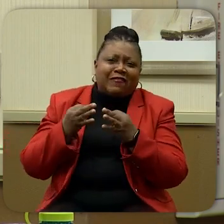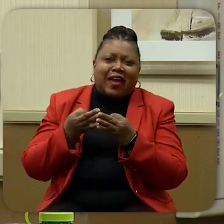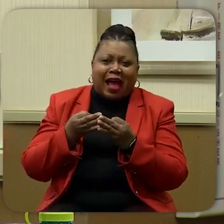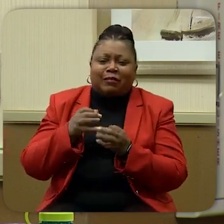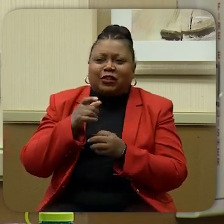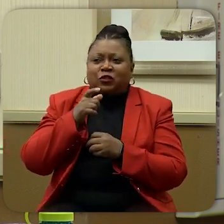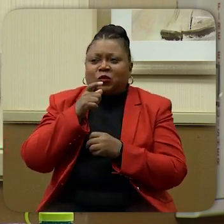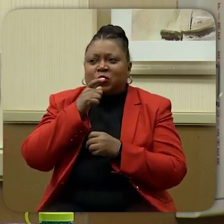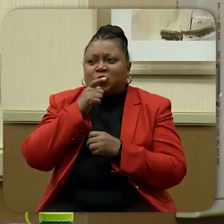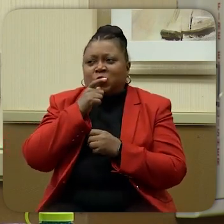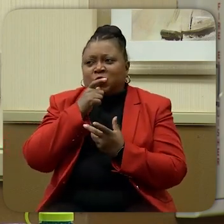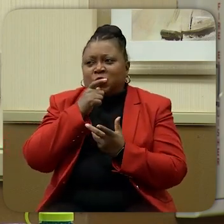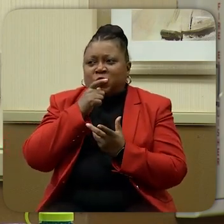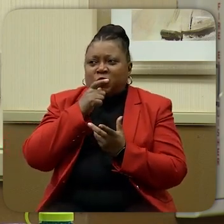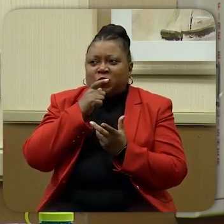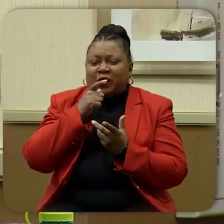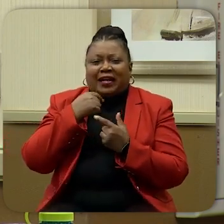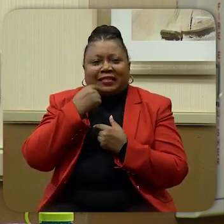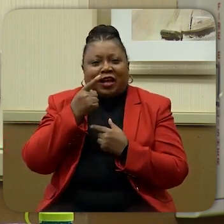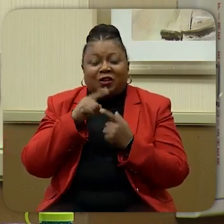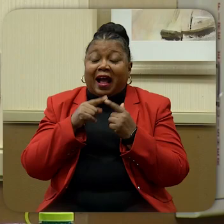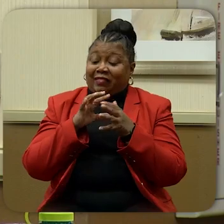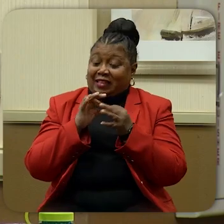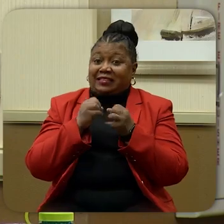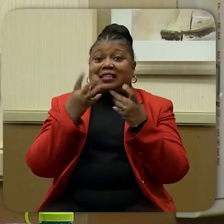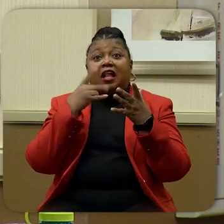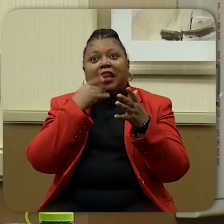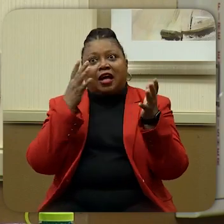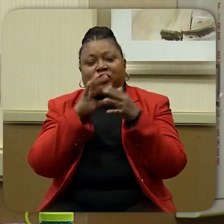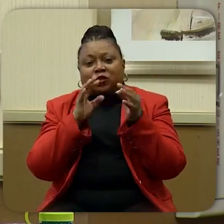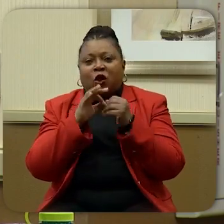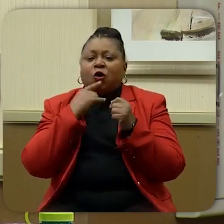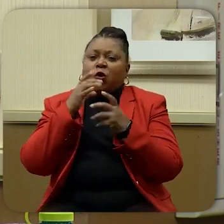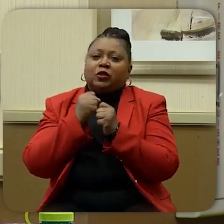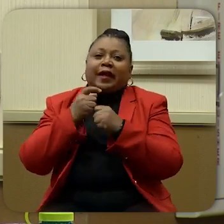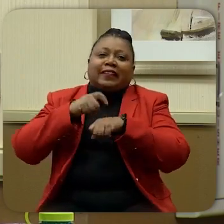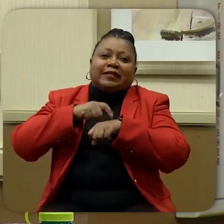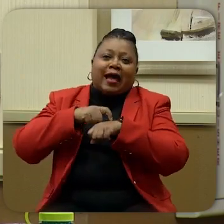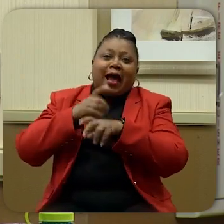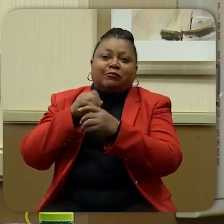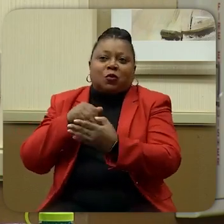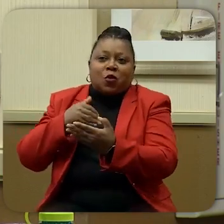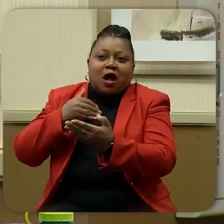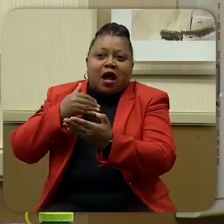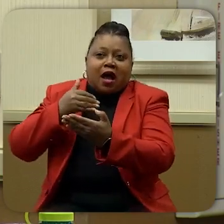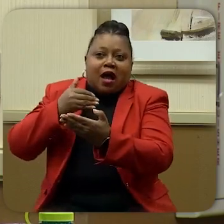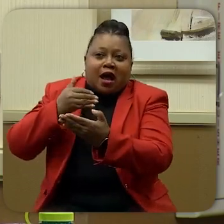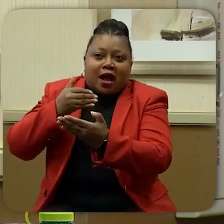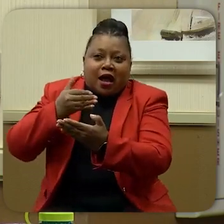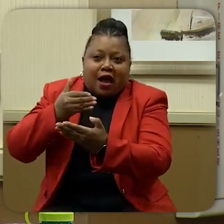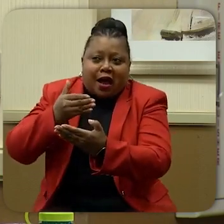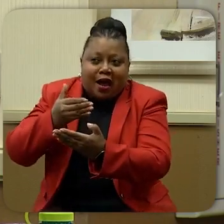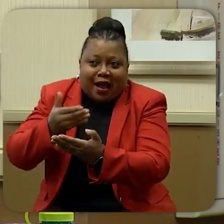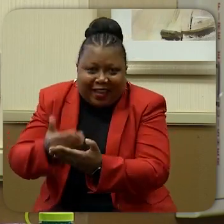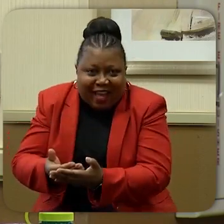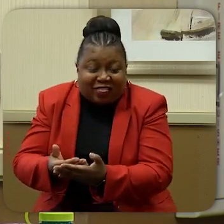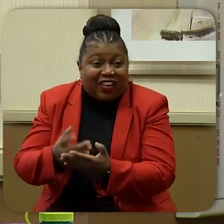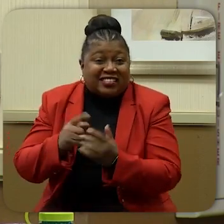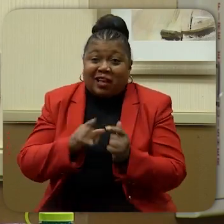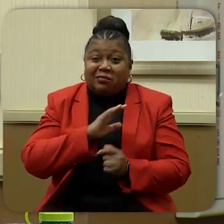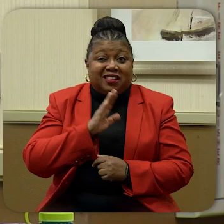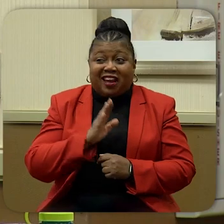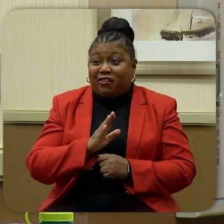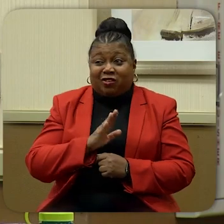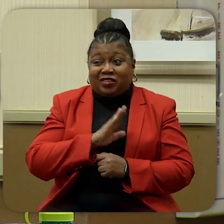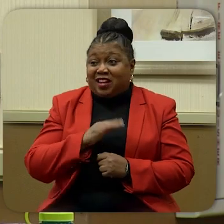who I could tell you lots of stories of like who took their time to get there, and some who just